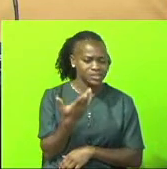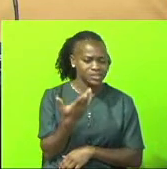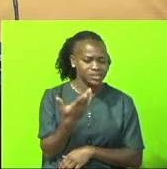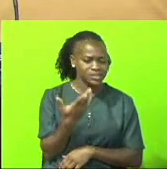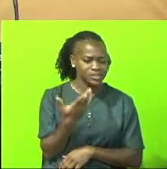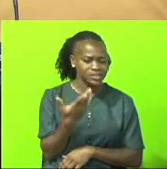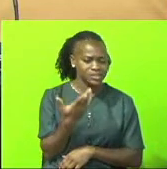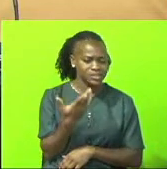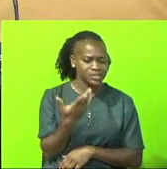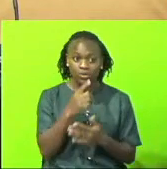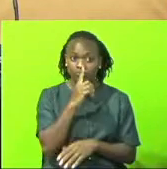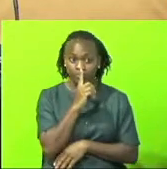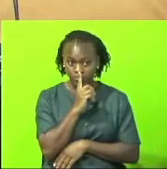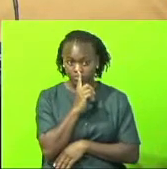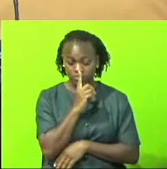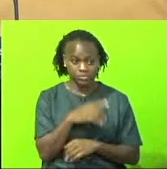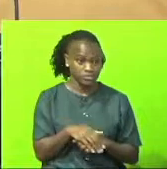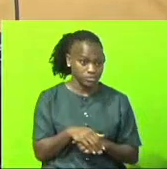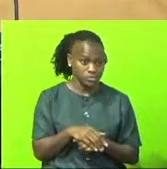This is a serious legal matter.